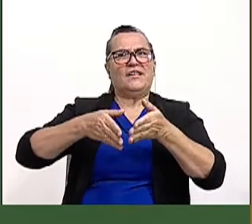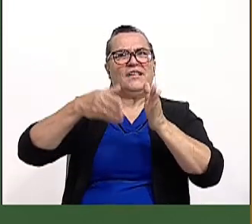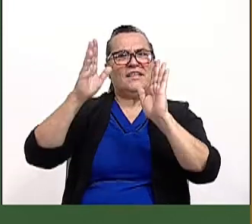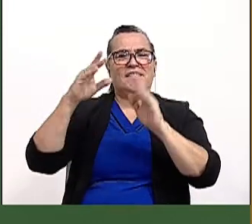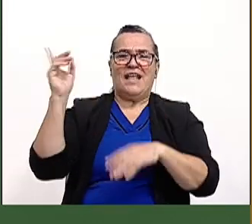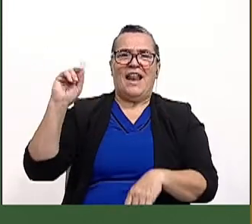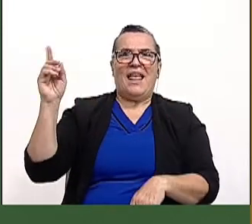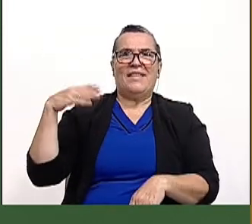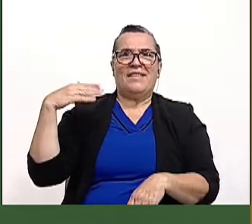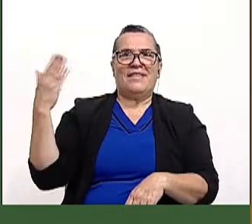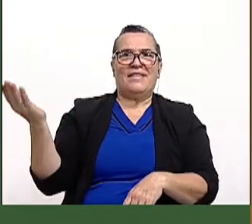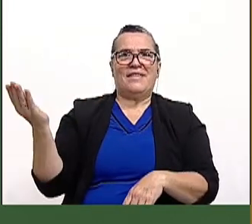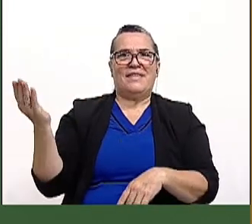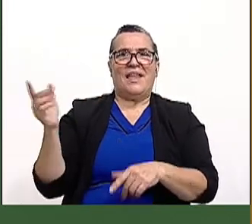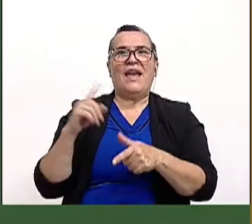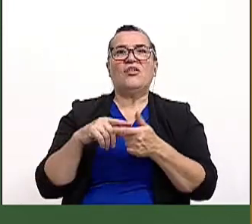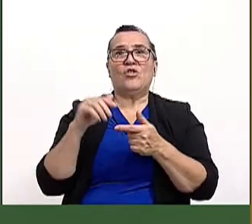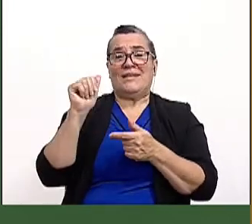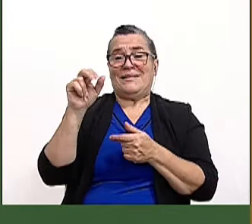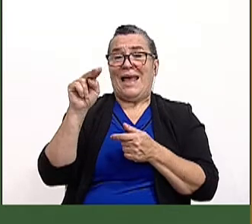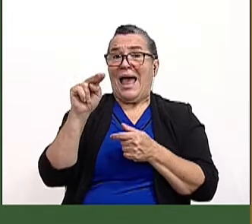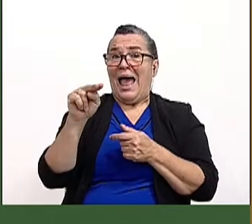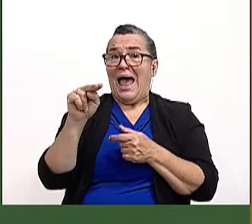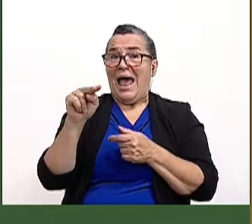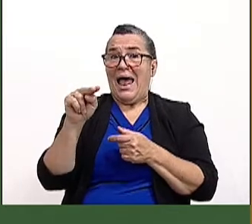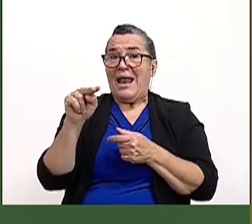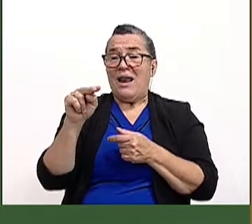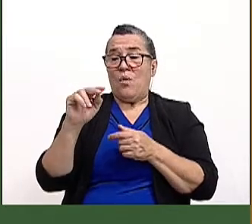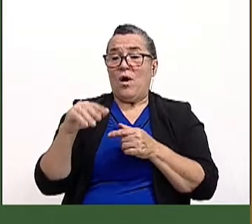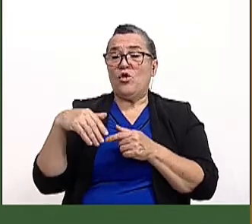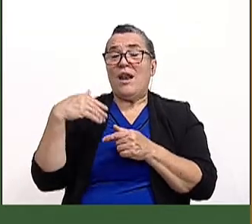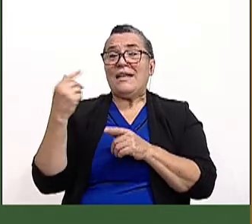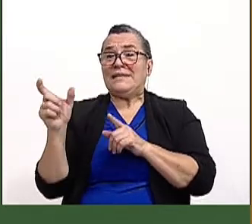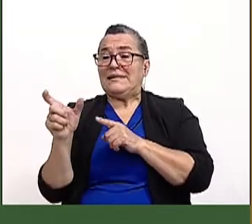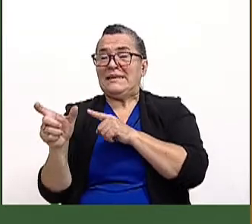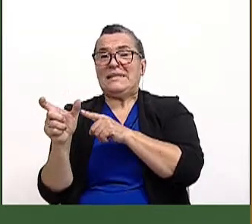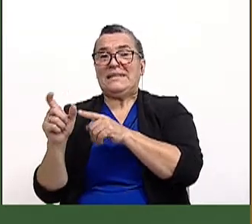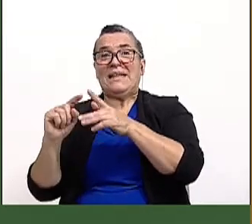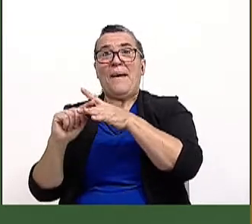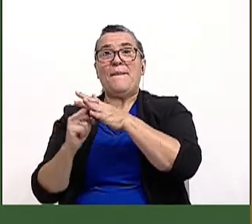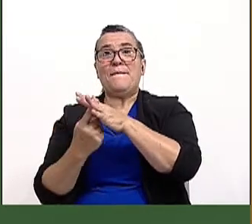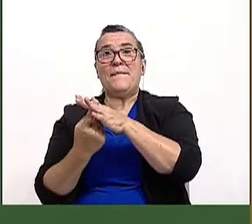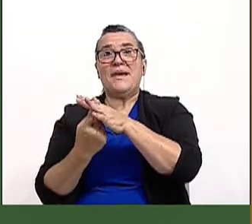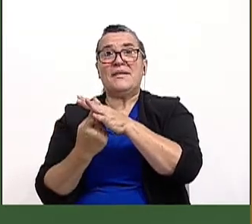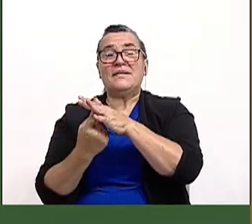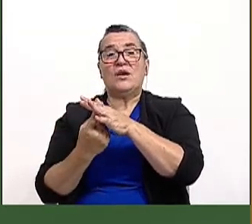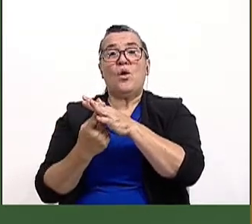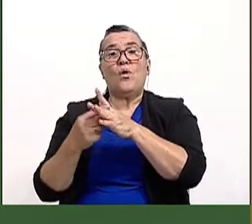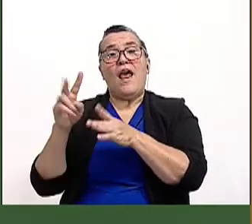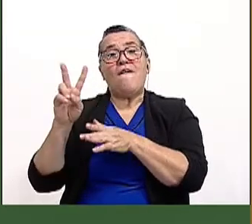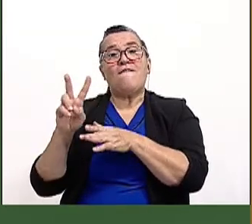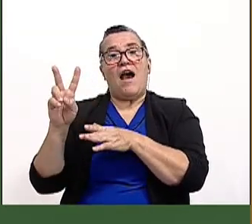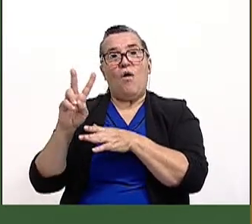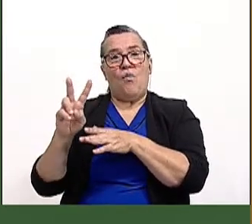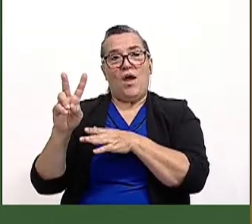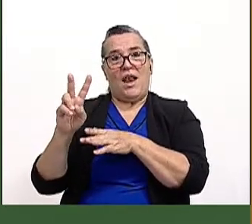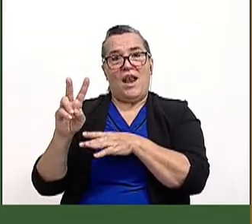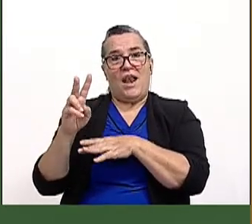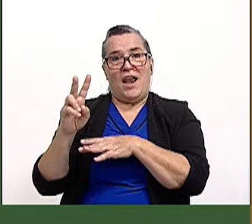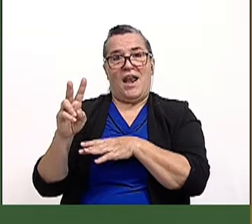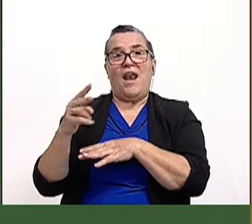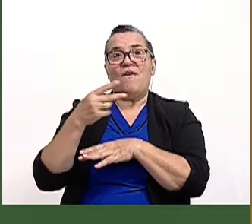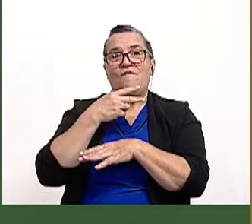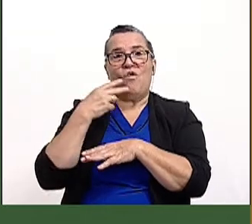right. We're going to use an when the next word starts with a vowel, like the word office